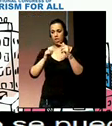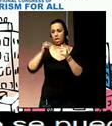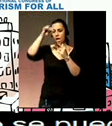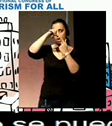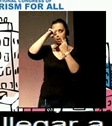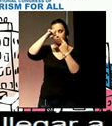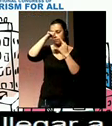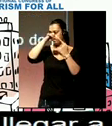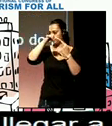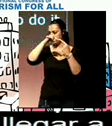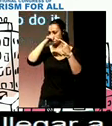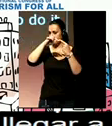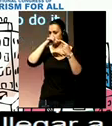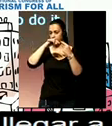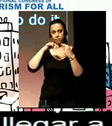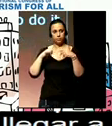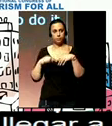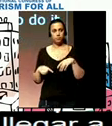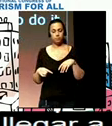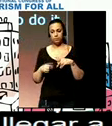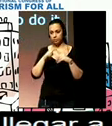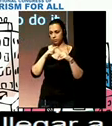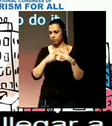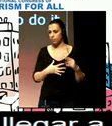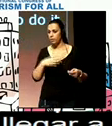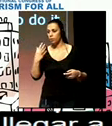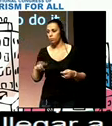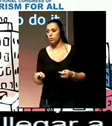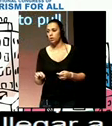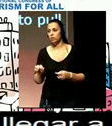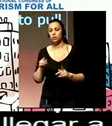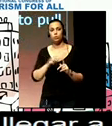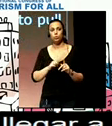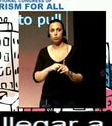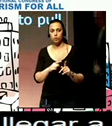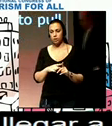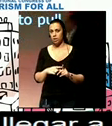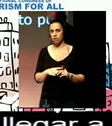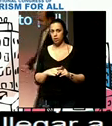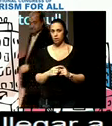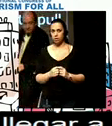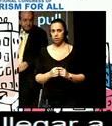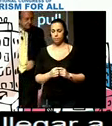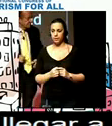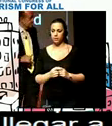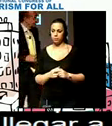quad bike was going to pull a trailer, which was going to have people in it. And the question for the